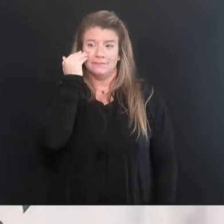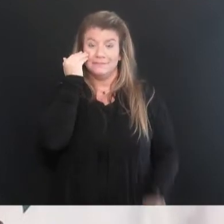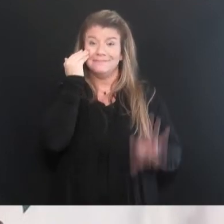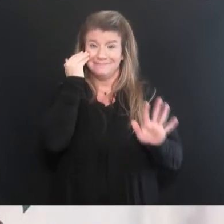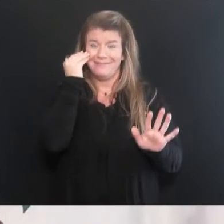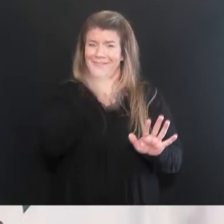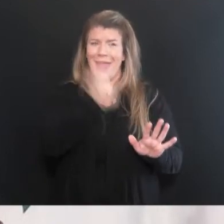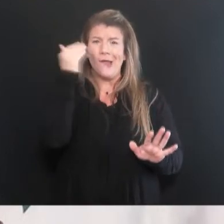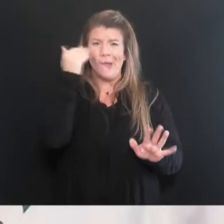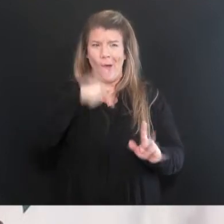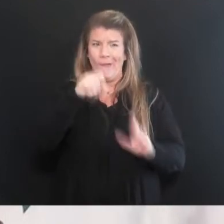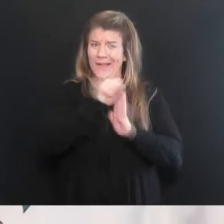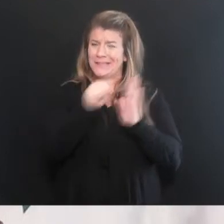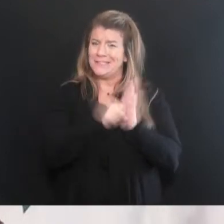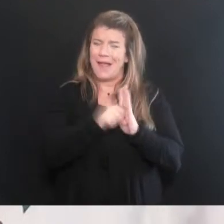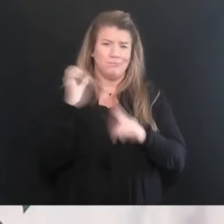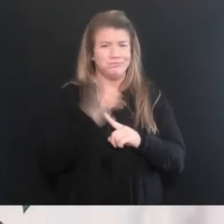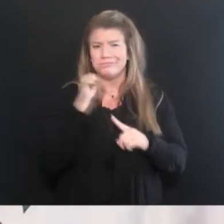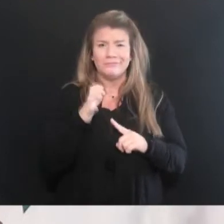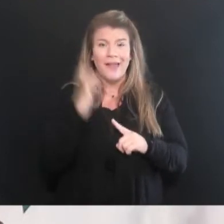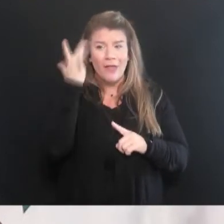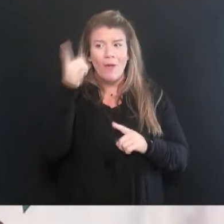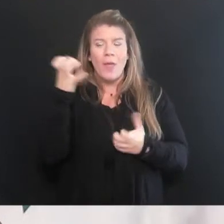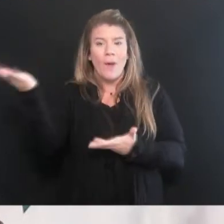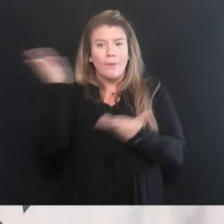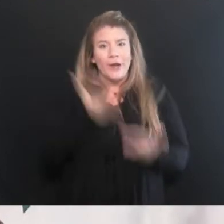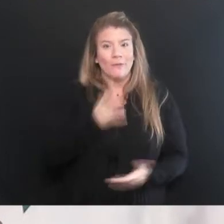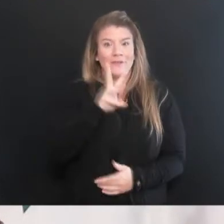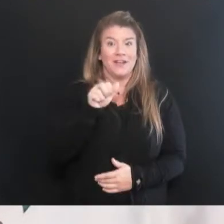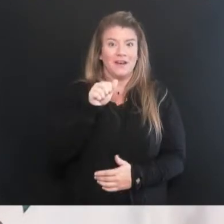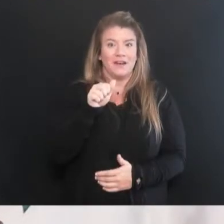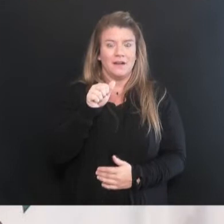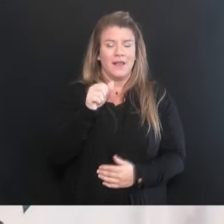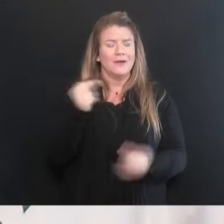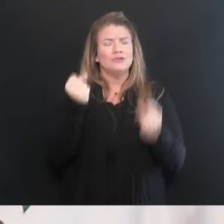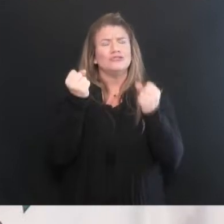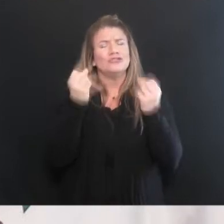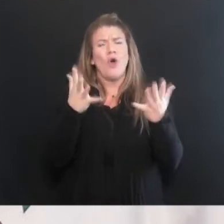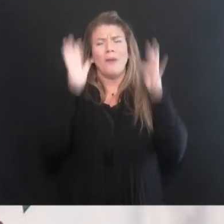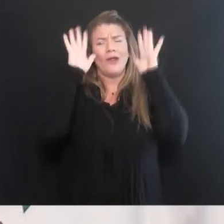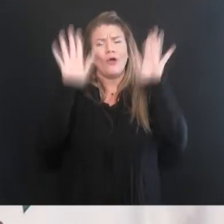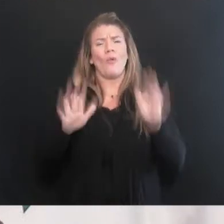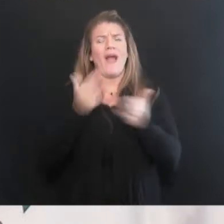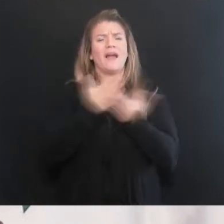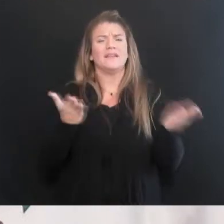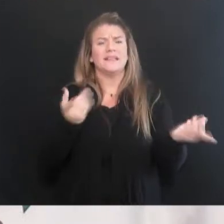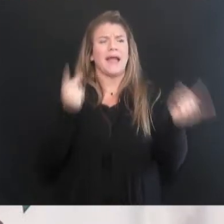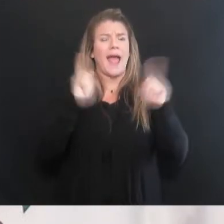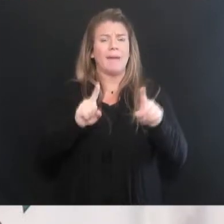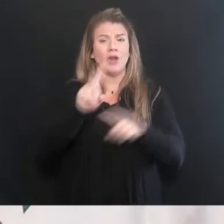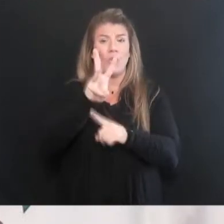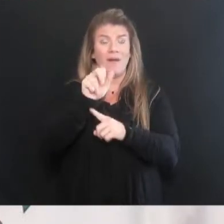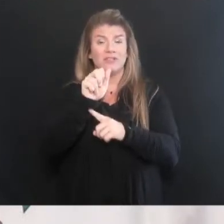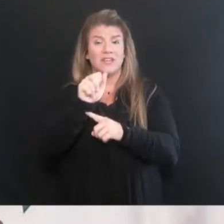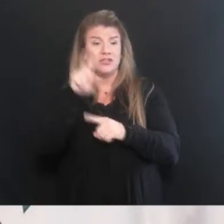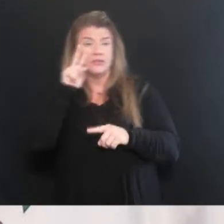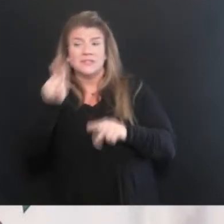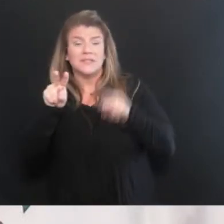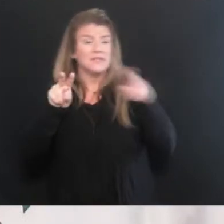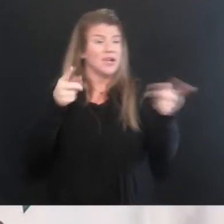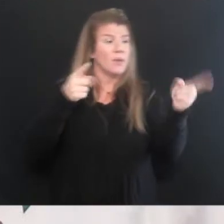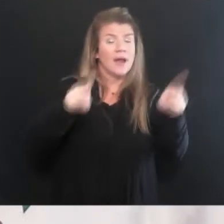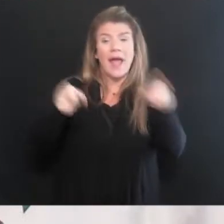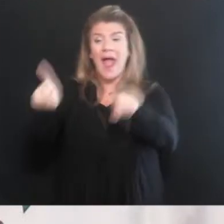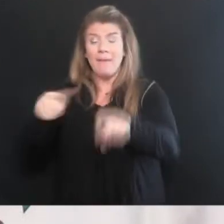to West Virginia. There is so many bright spots about West Virginia, and we need to tell our